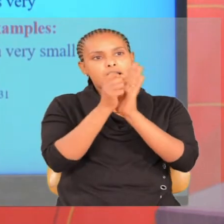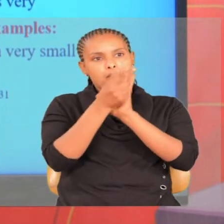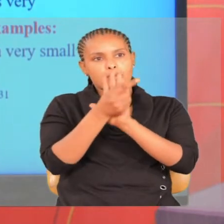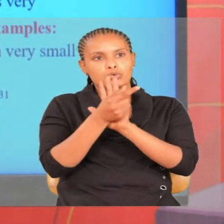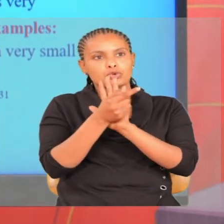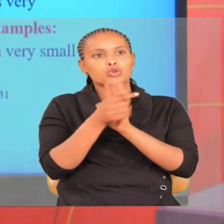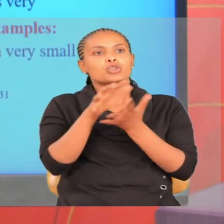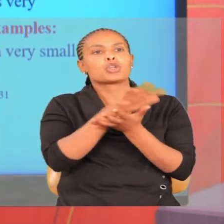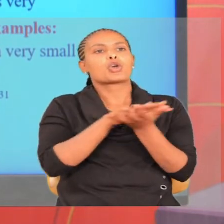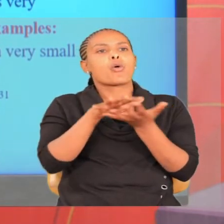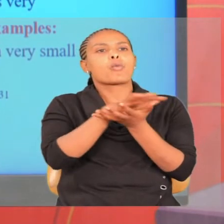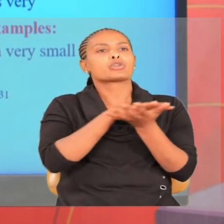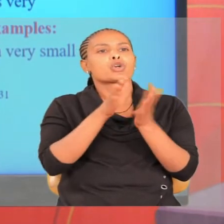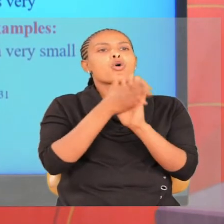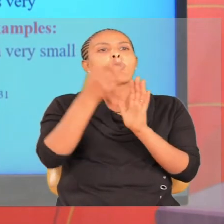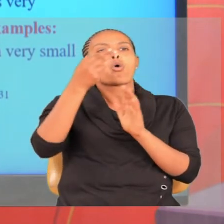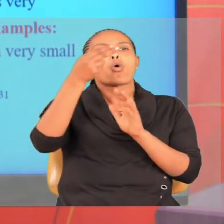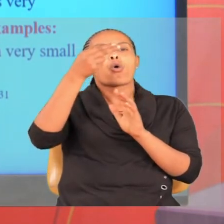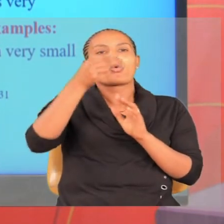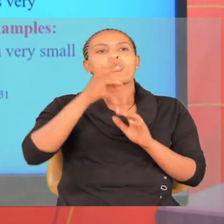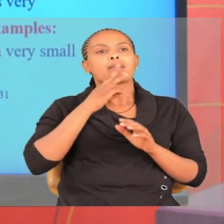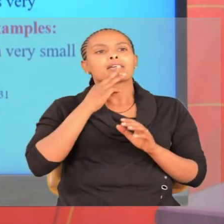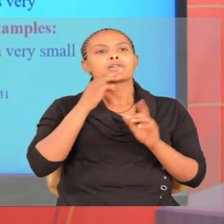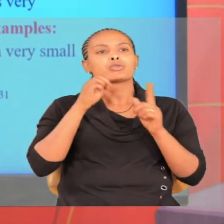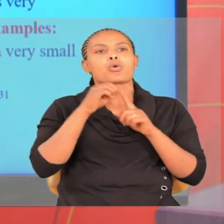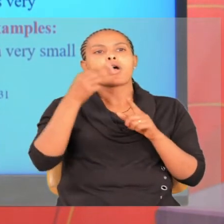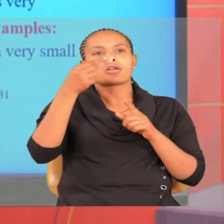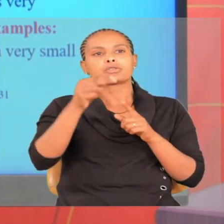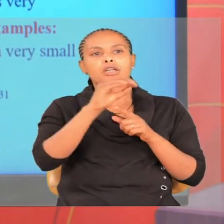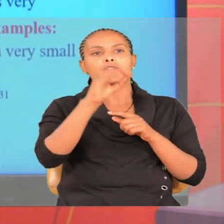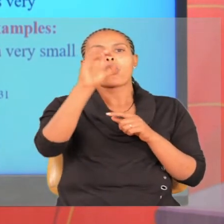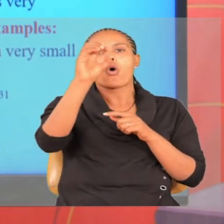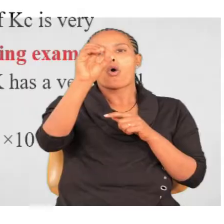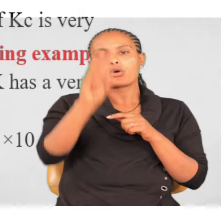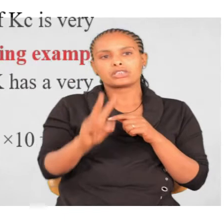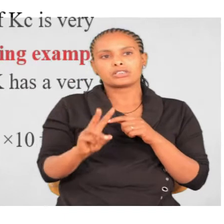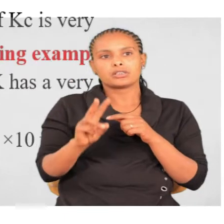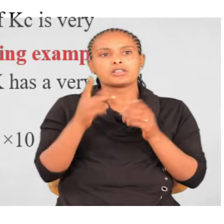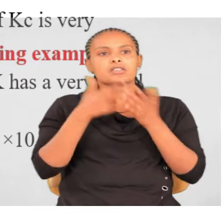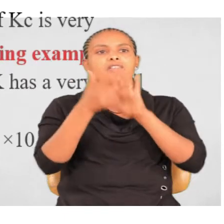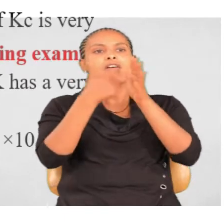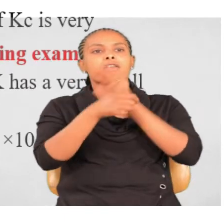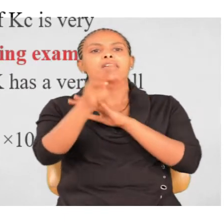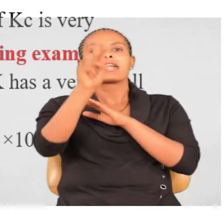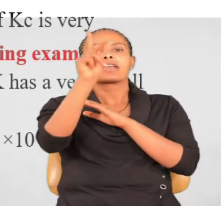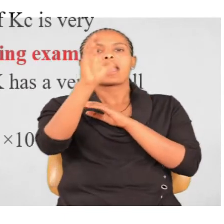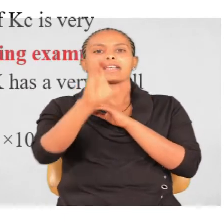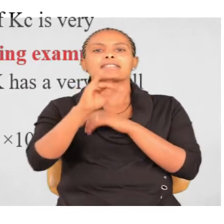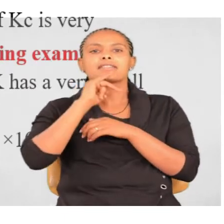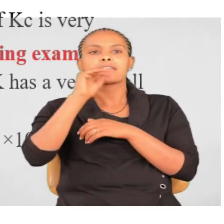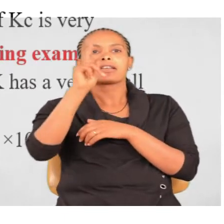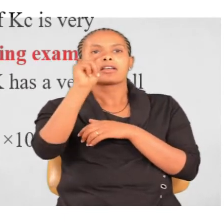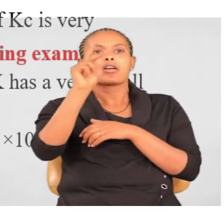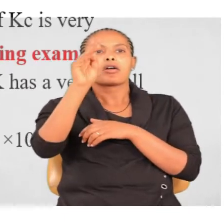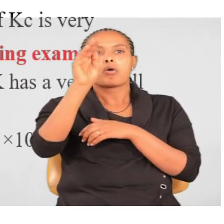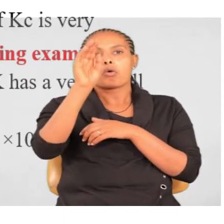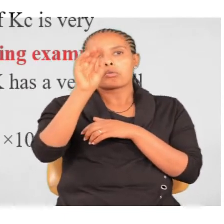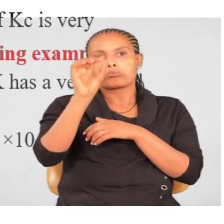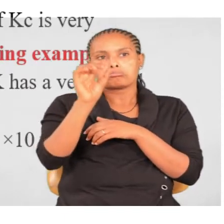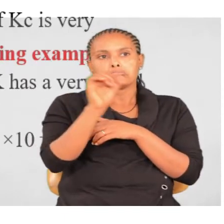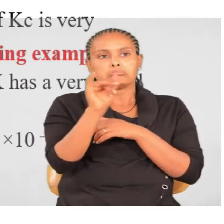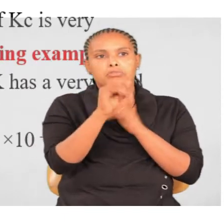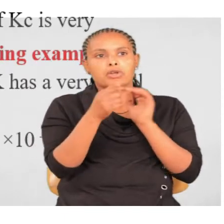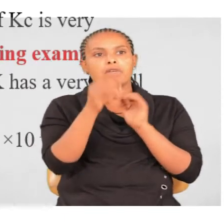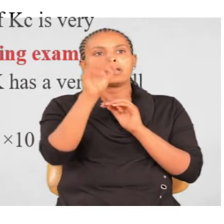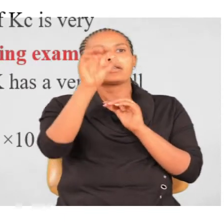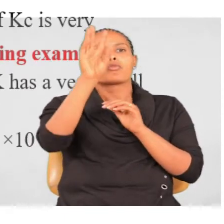the decomposition of water into hydrogen and oxygen. Look at the value of Kc. You see, Kc 4.1 times 10